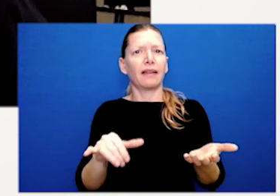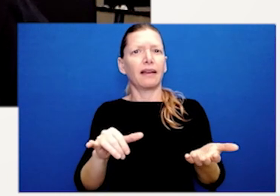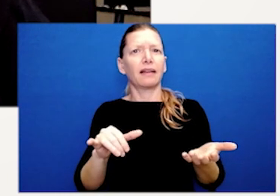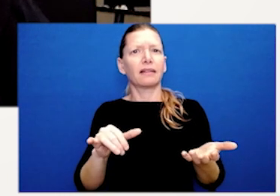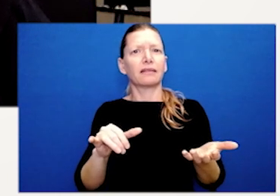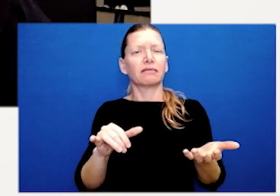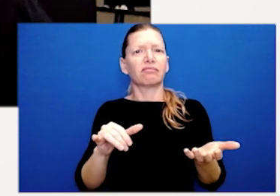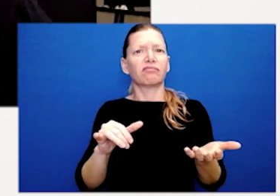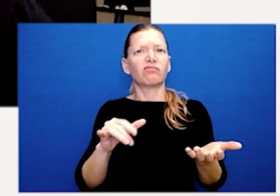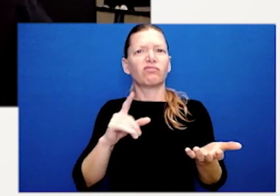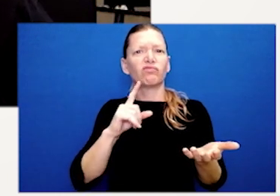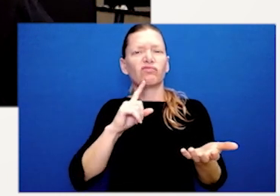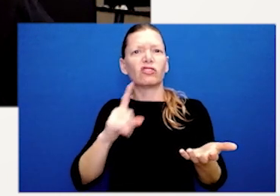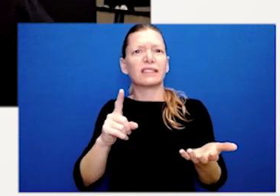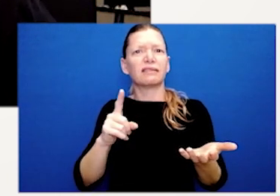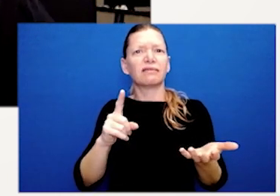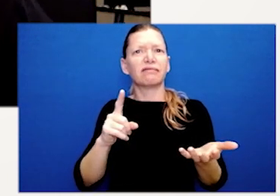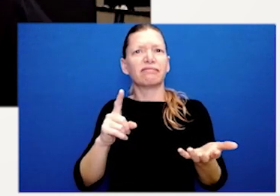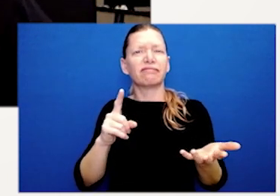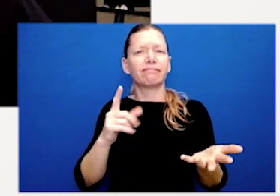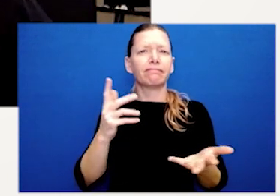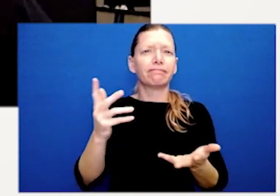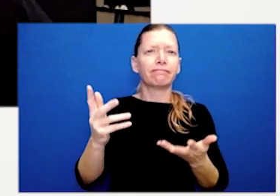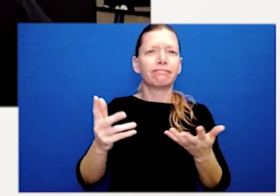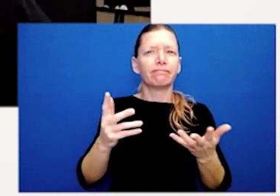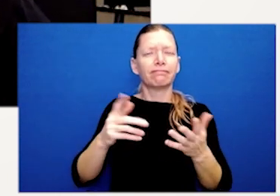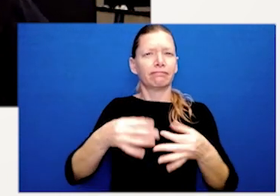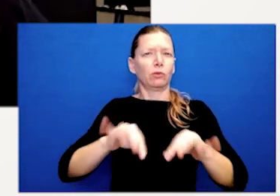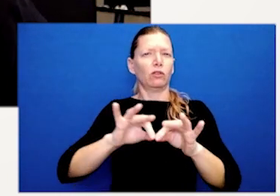vulnerability as just part of life is a really